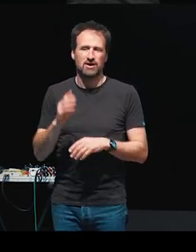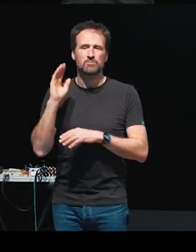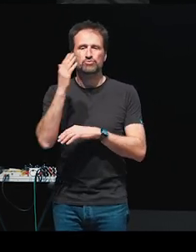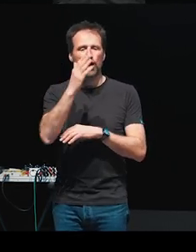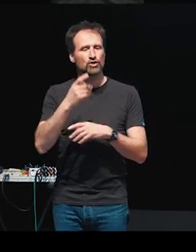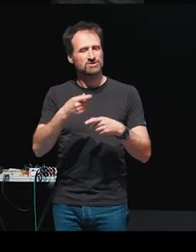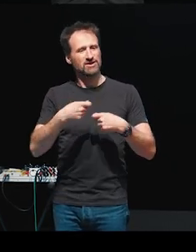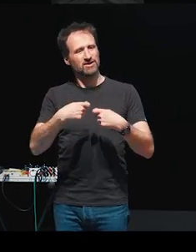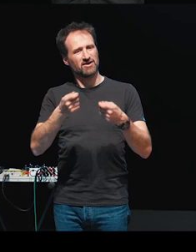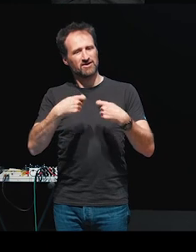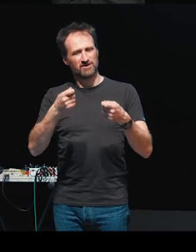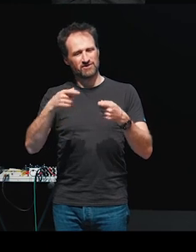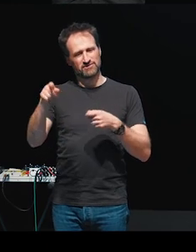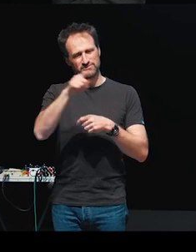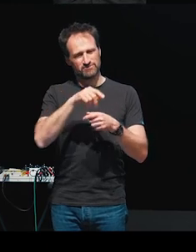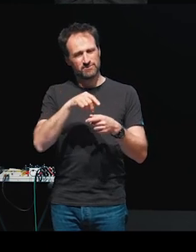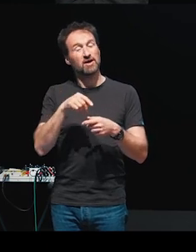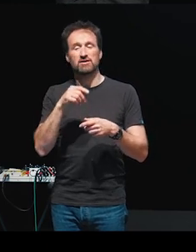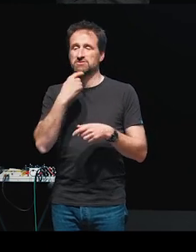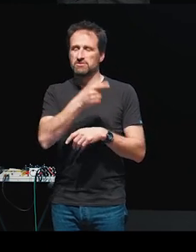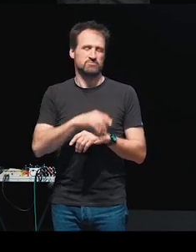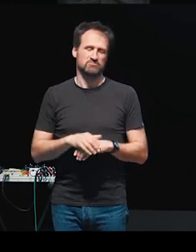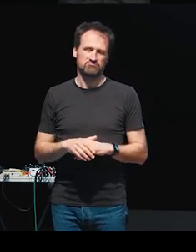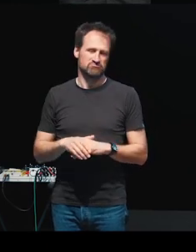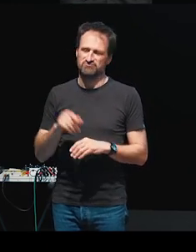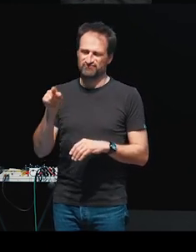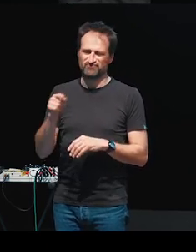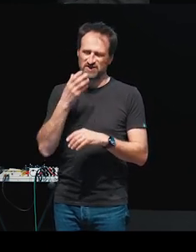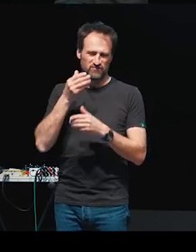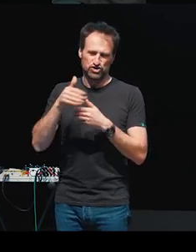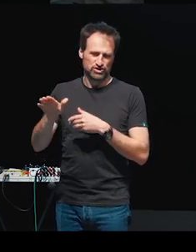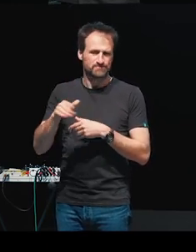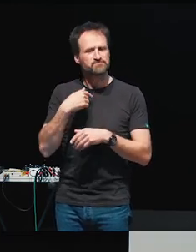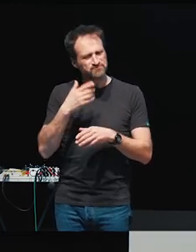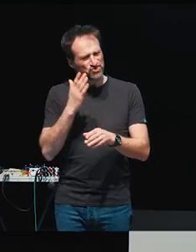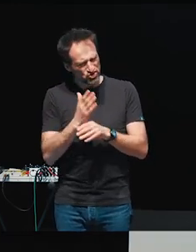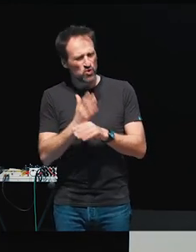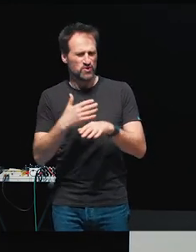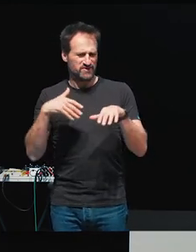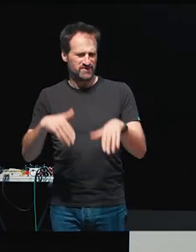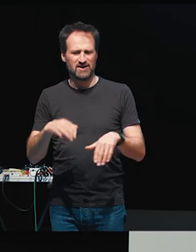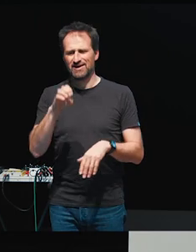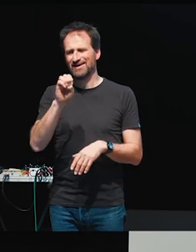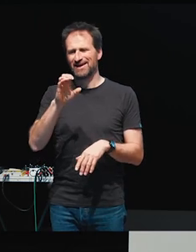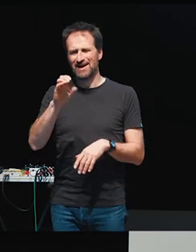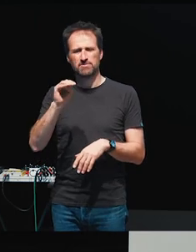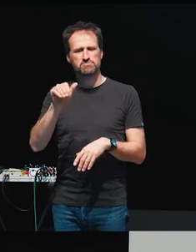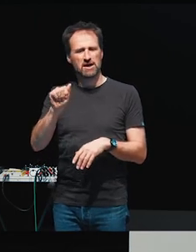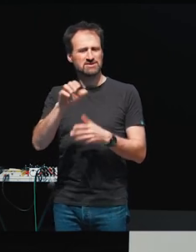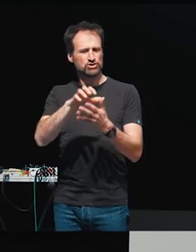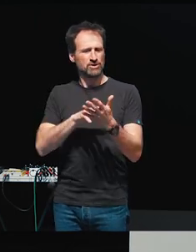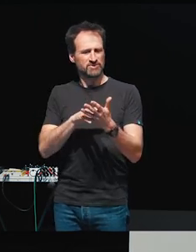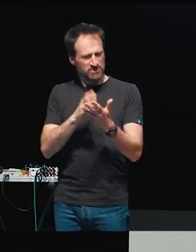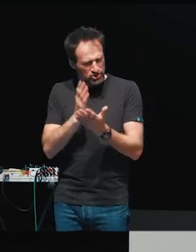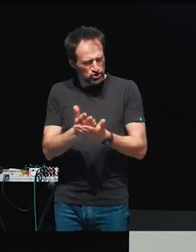upon not implementing it because they said, hey, we have something like this. We already have ECMAScript imports.